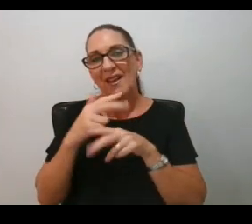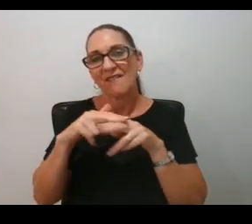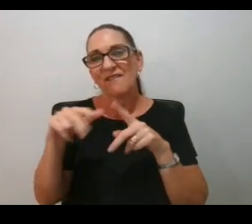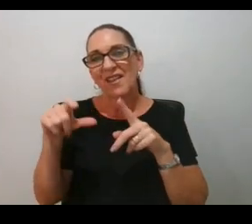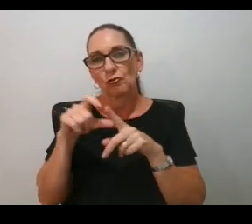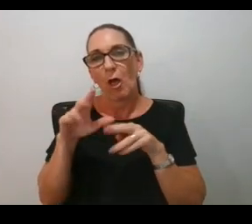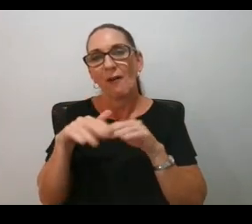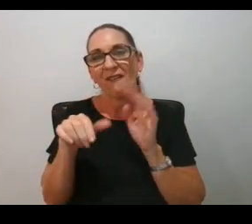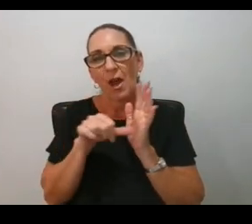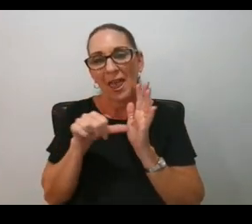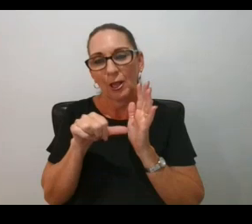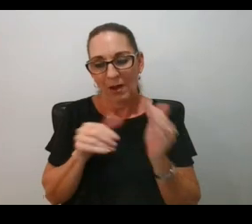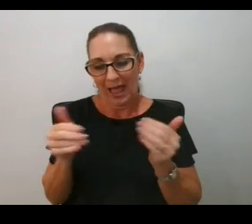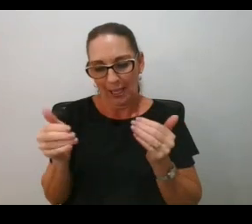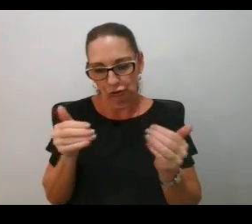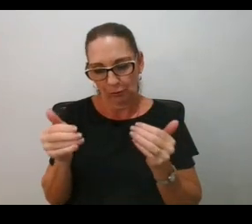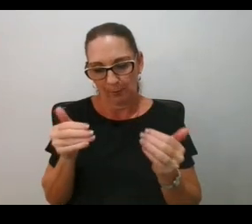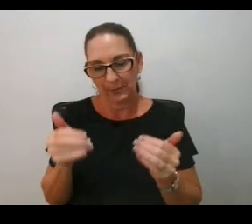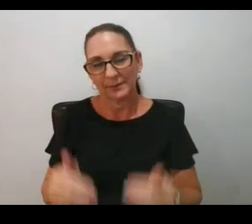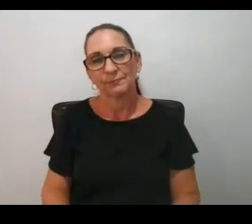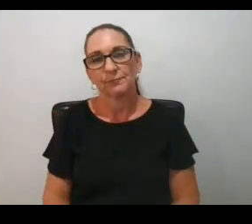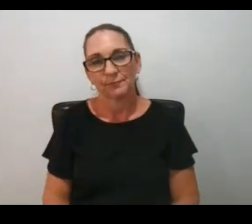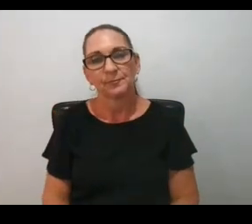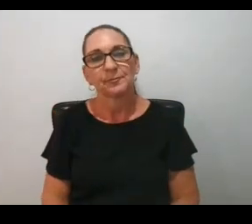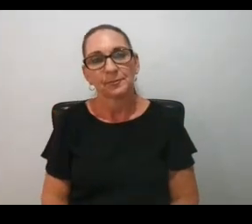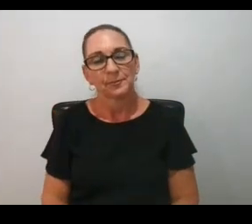highlight any state based legislation. Awesome, thank you for that.